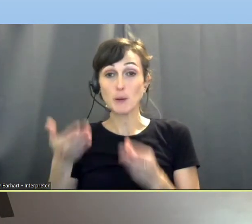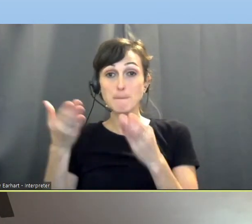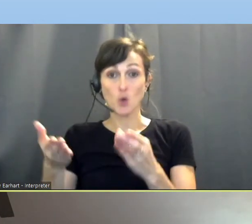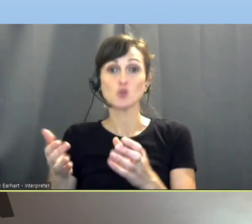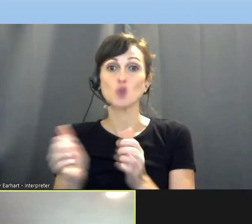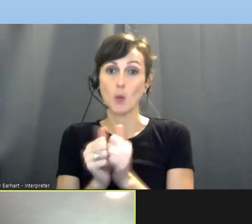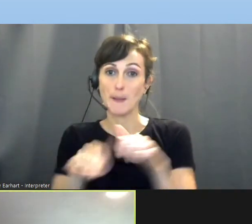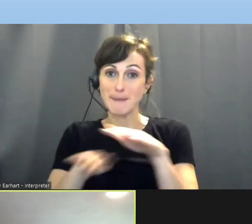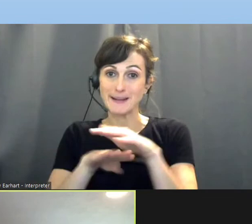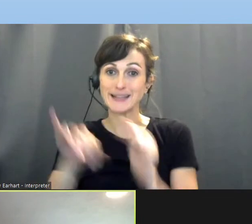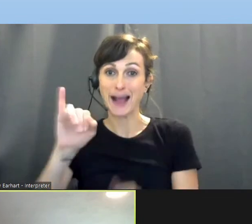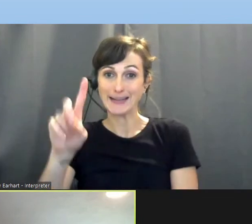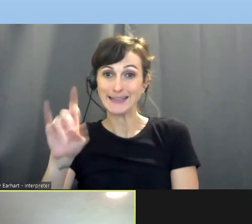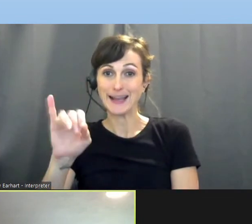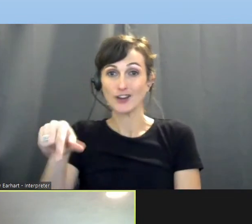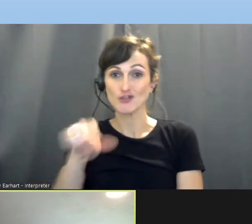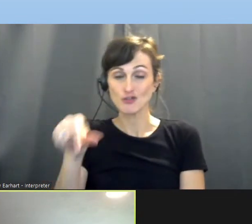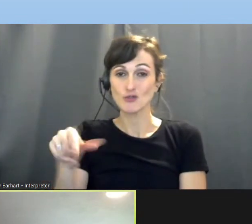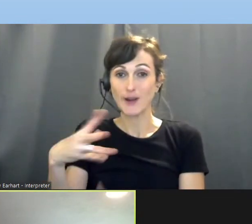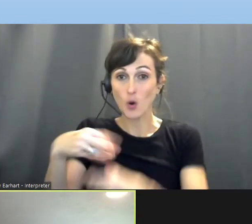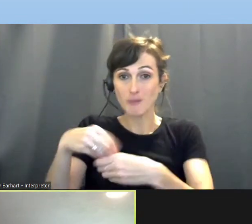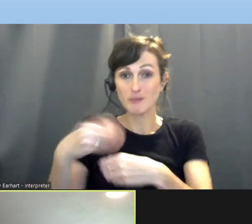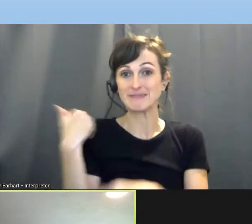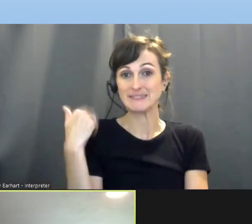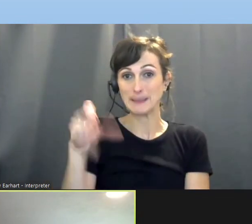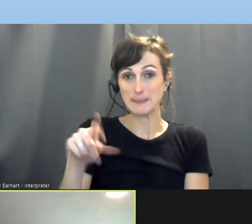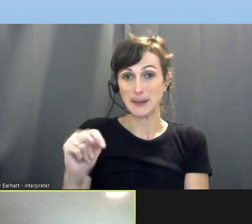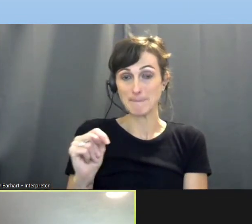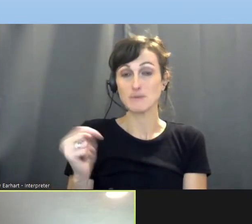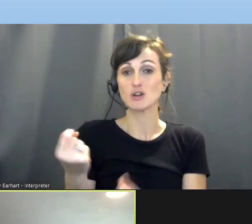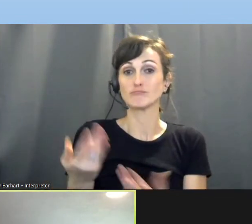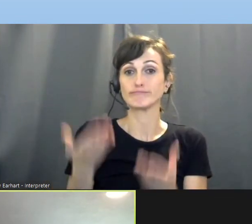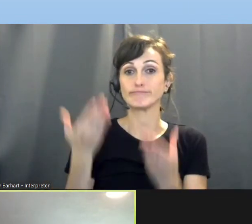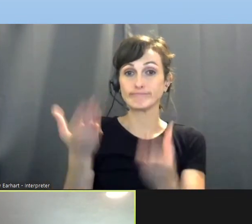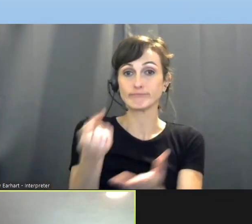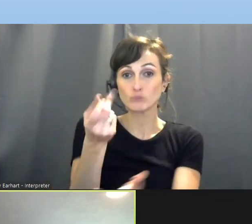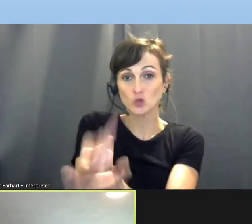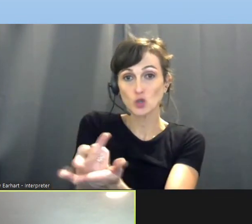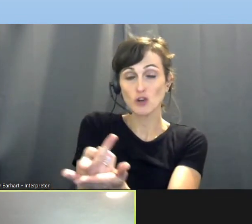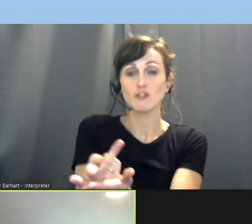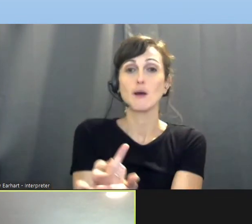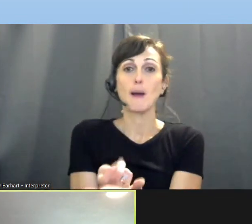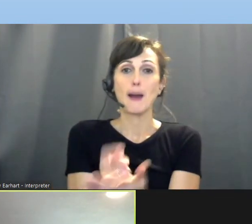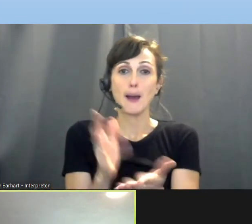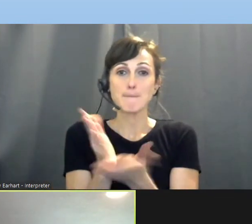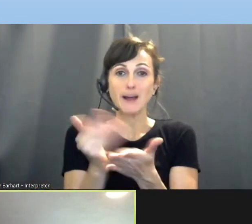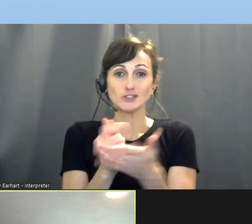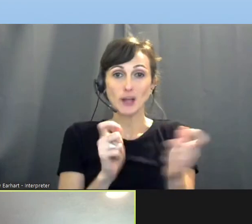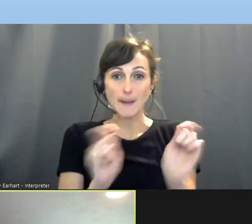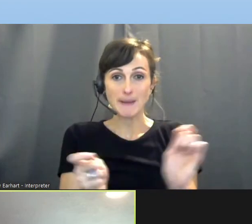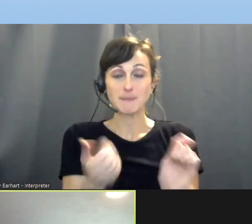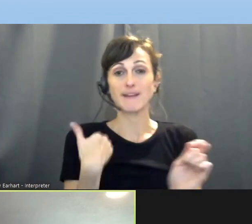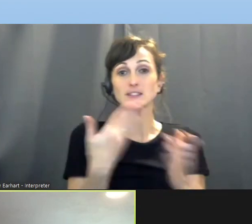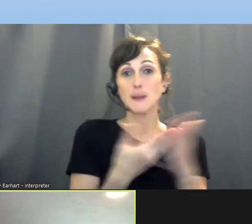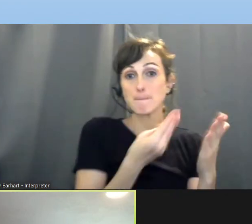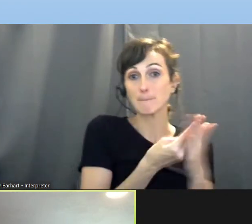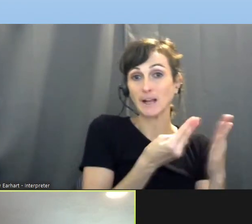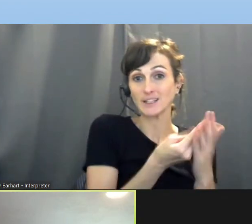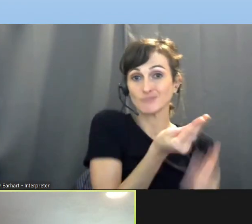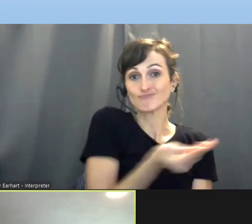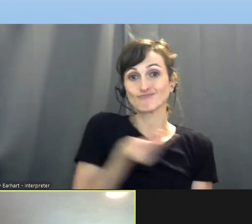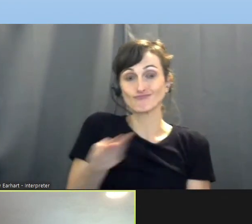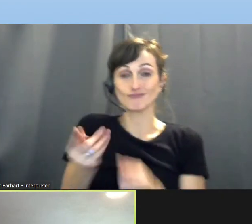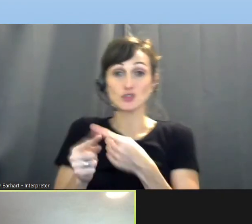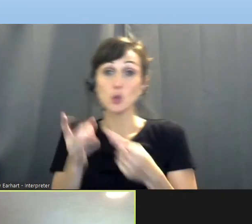Incorporated. Back in September, we had approved a budget amendment which moved some funds over to the lighting project and the permanent improvement